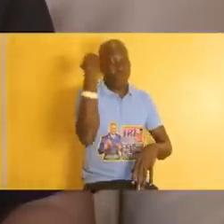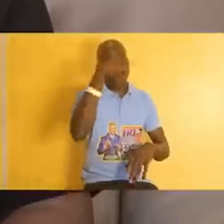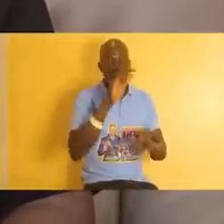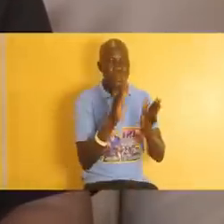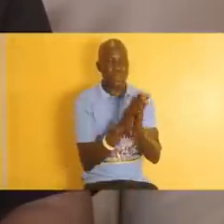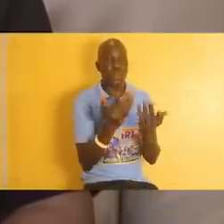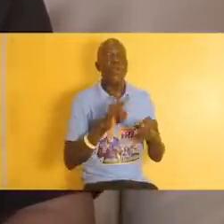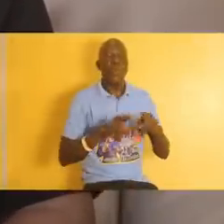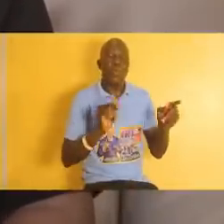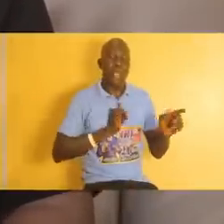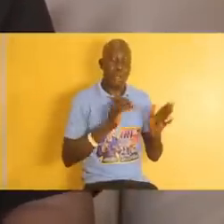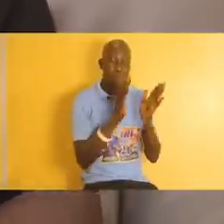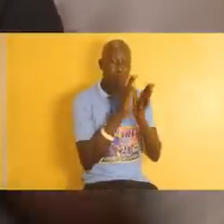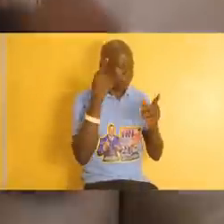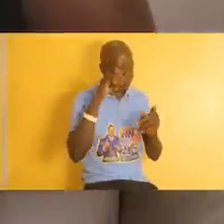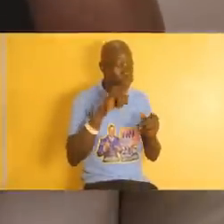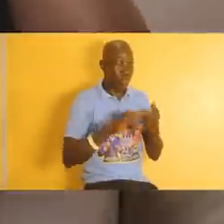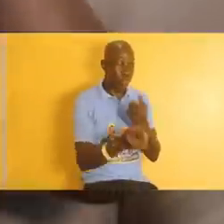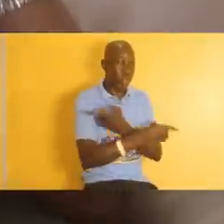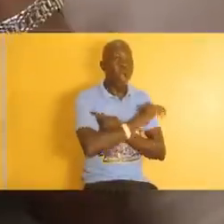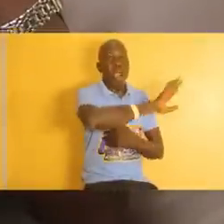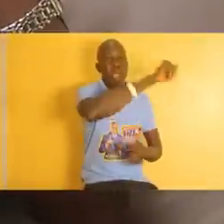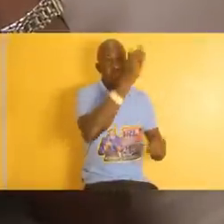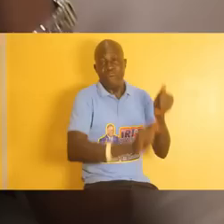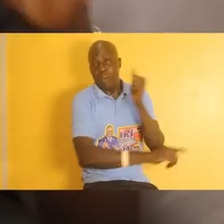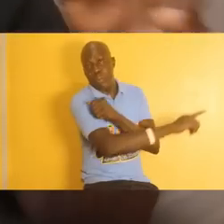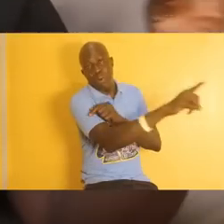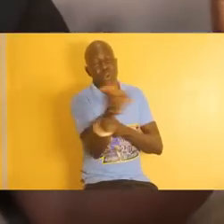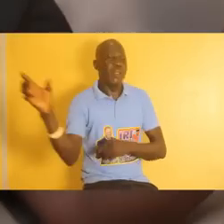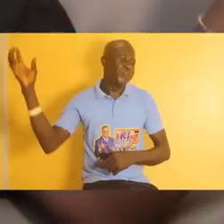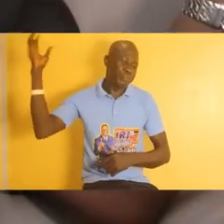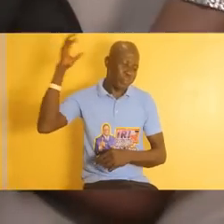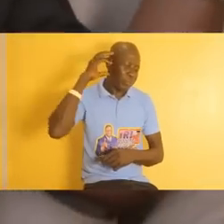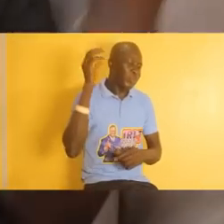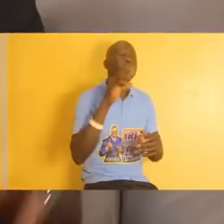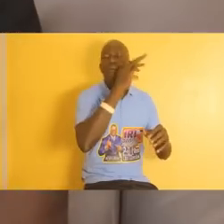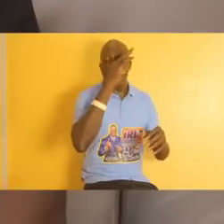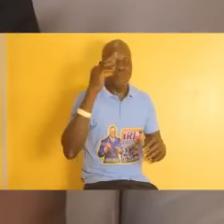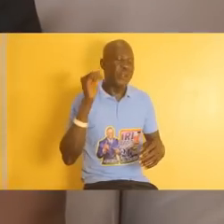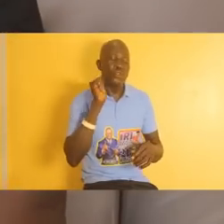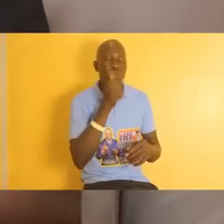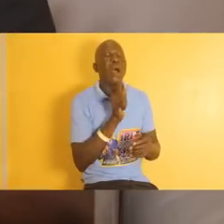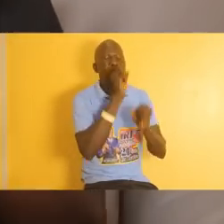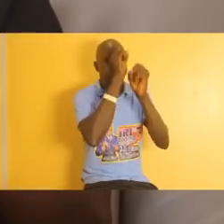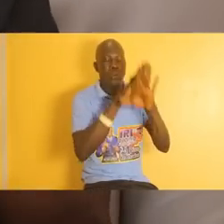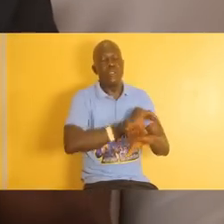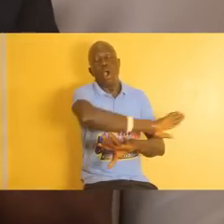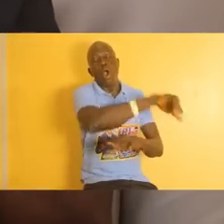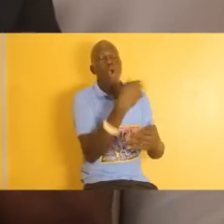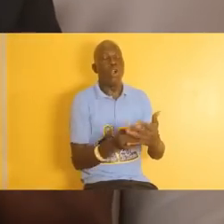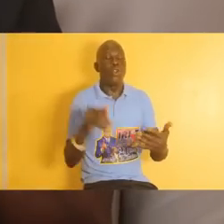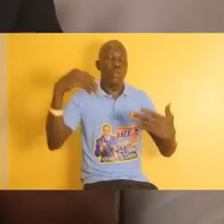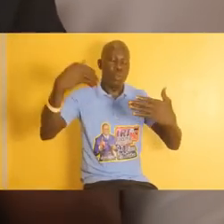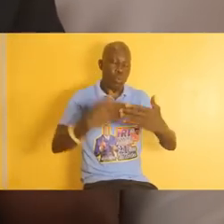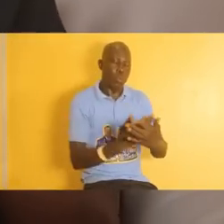Facebook. But I will pray for you today. Everybody will fast tomorrow. I will now bless you all. In